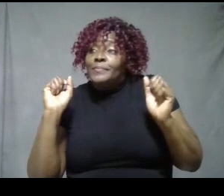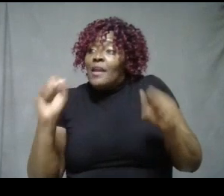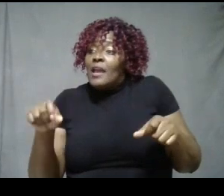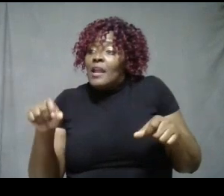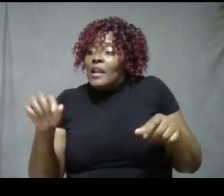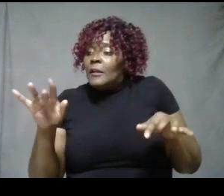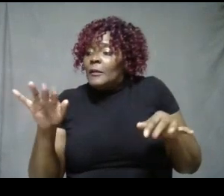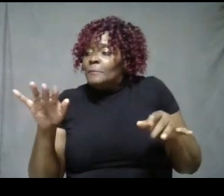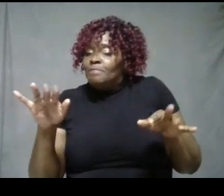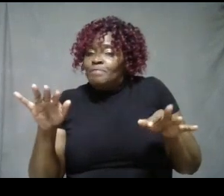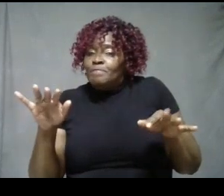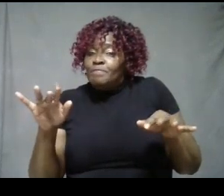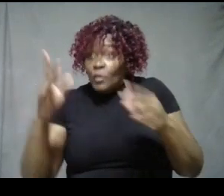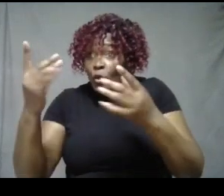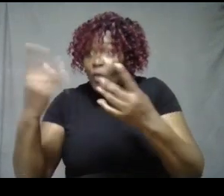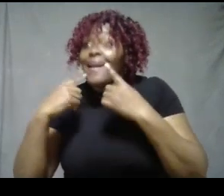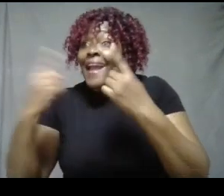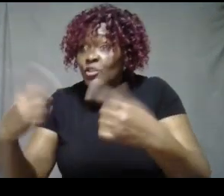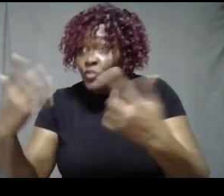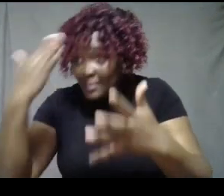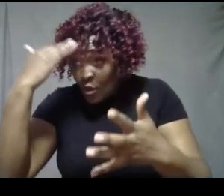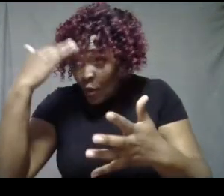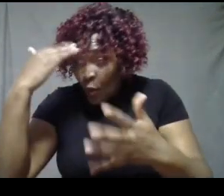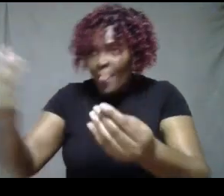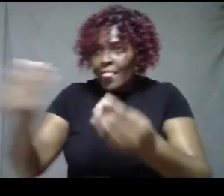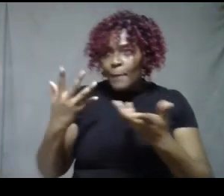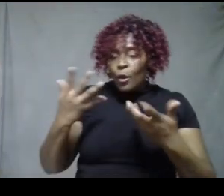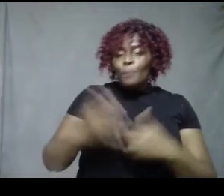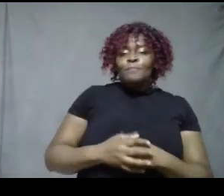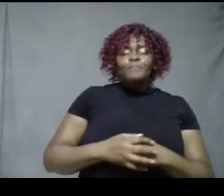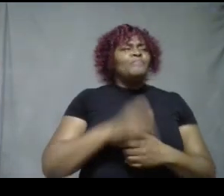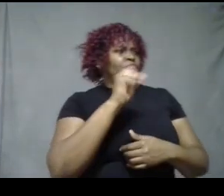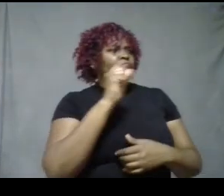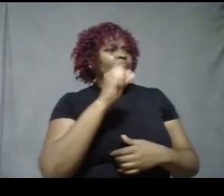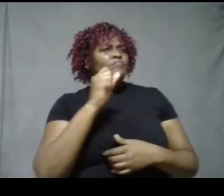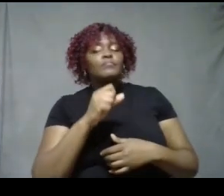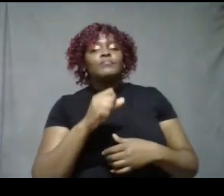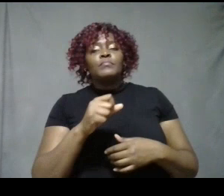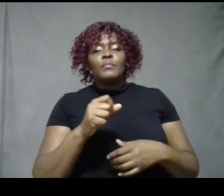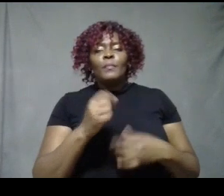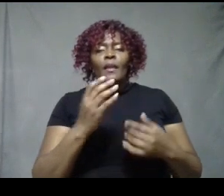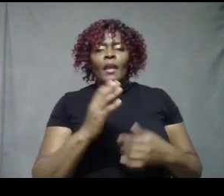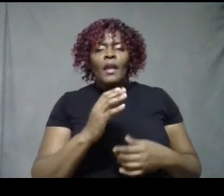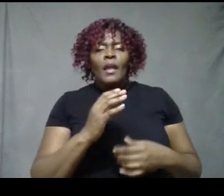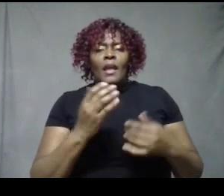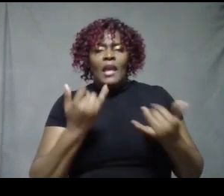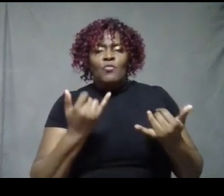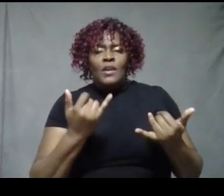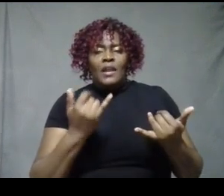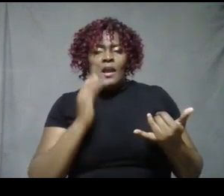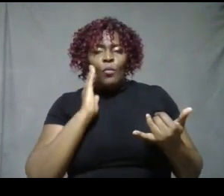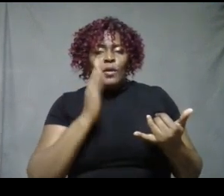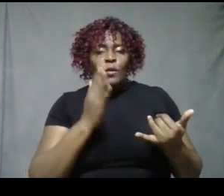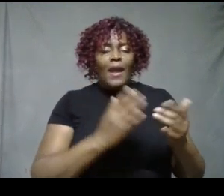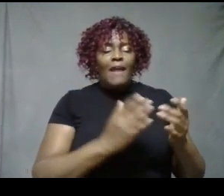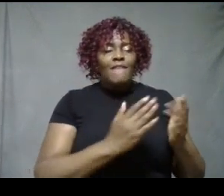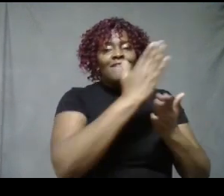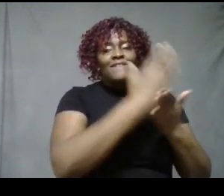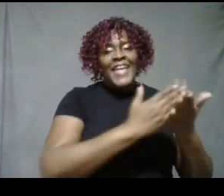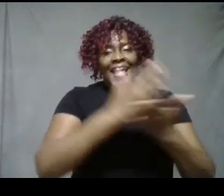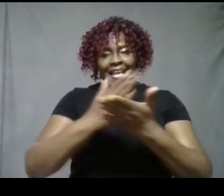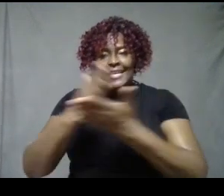when you get an answer. Absolutely. And we are going to be doing phased approach throughout the city to look